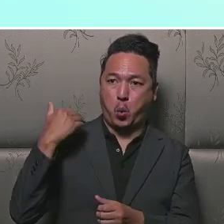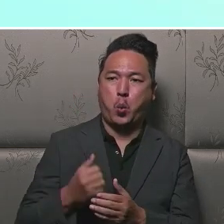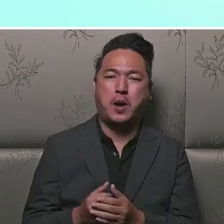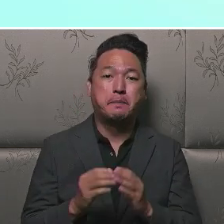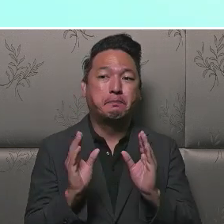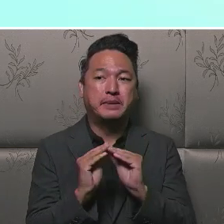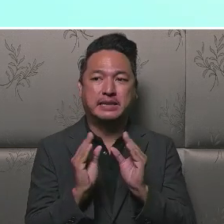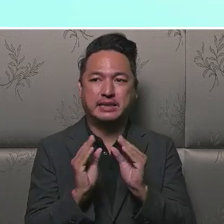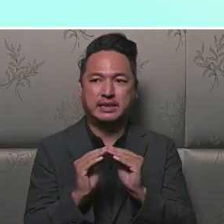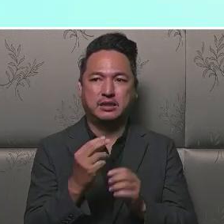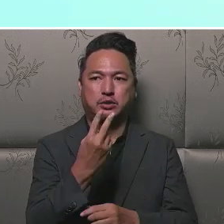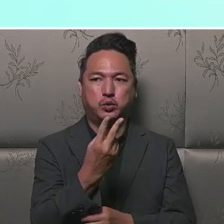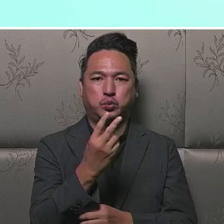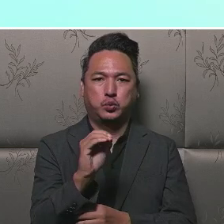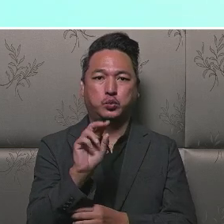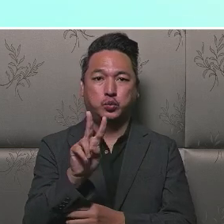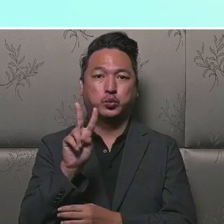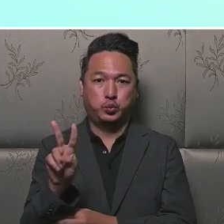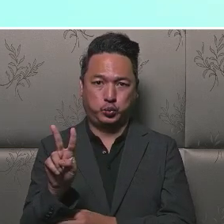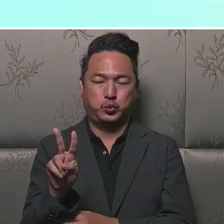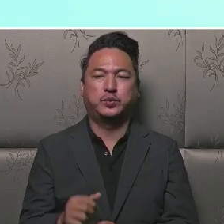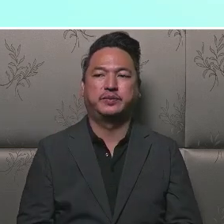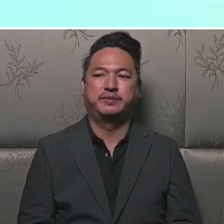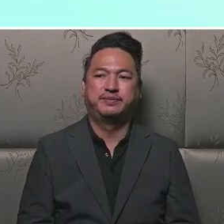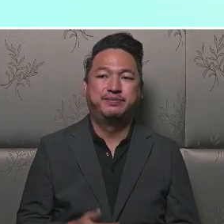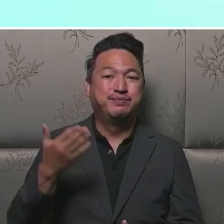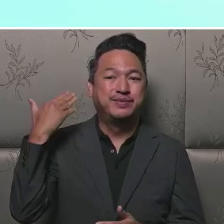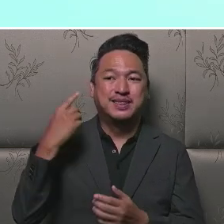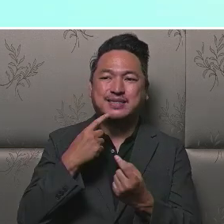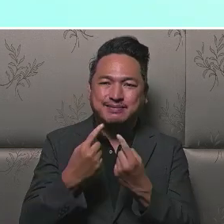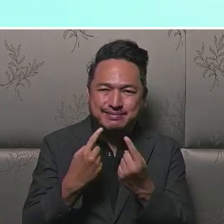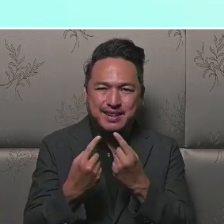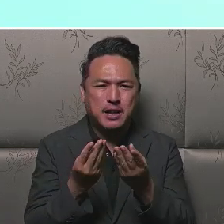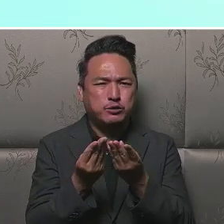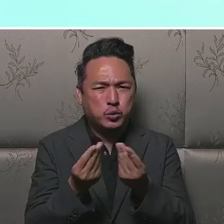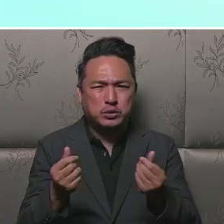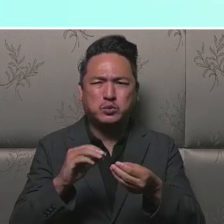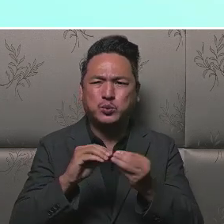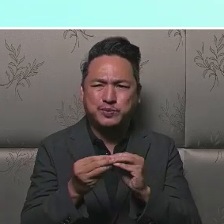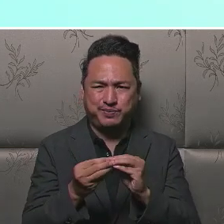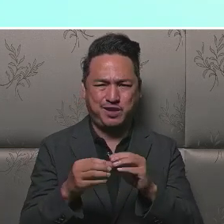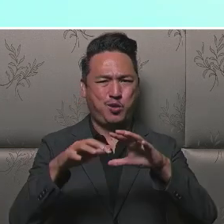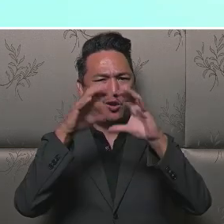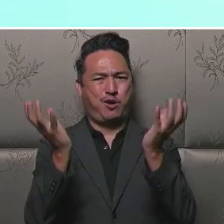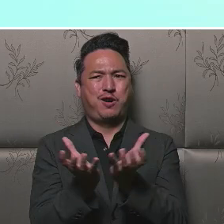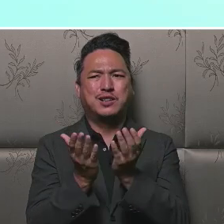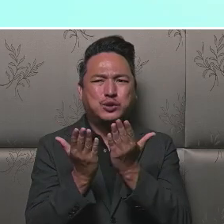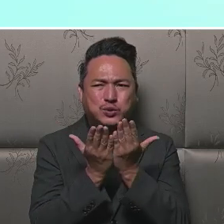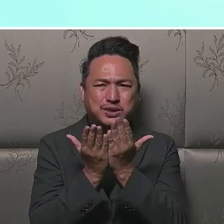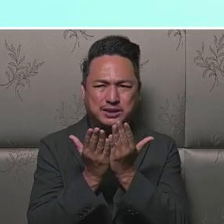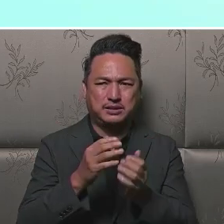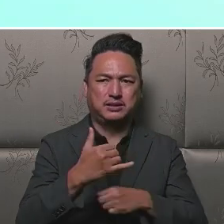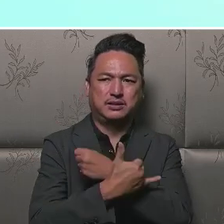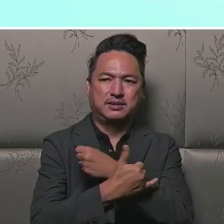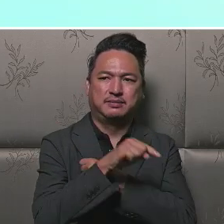crisis. So this afternoon, we shall be talking about education gaps, perhaps to listen in, to